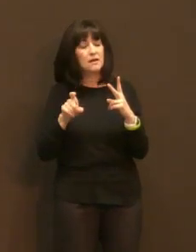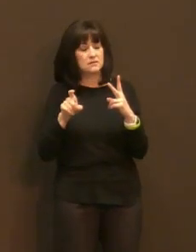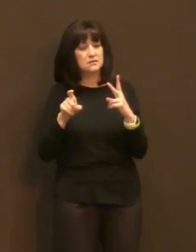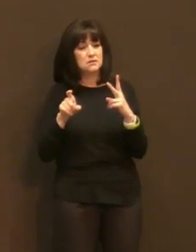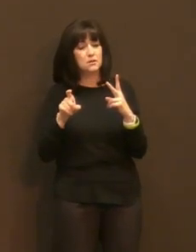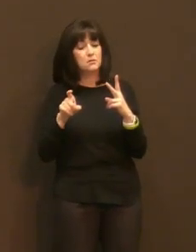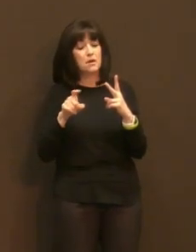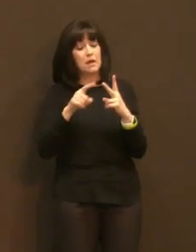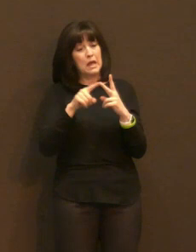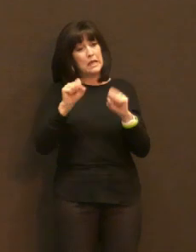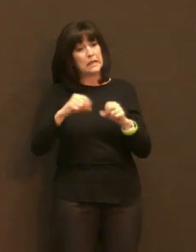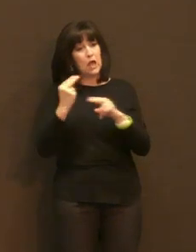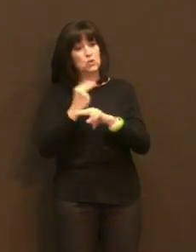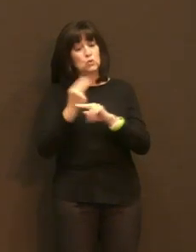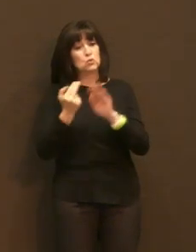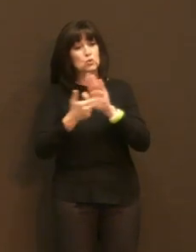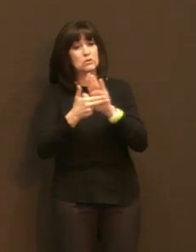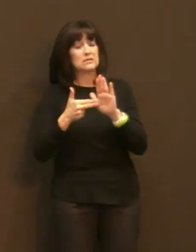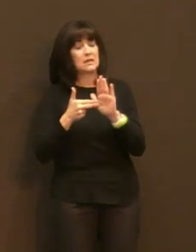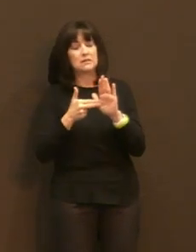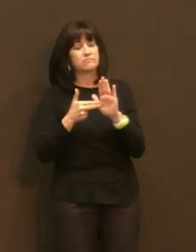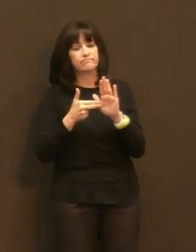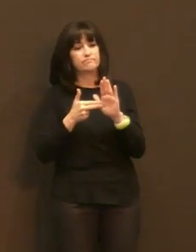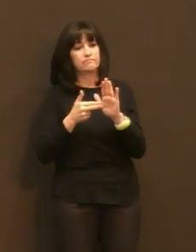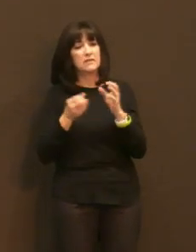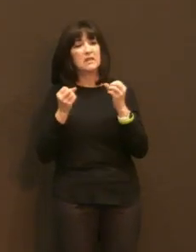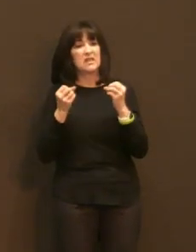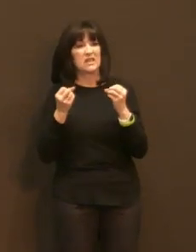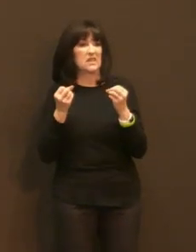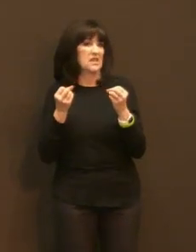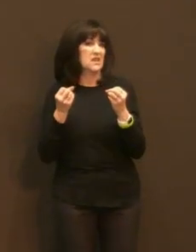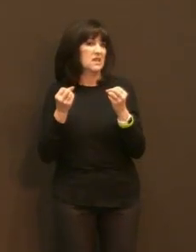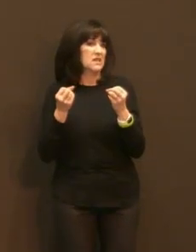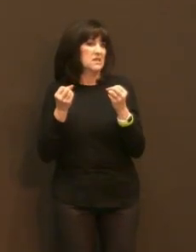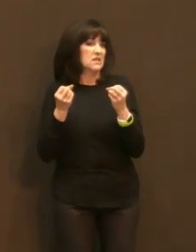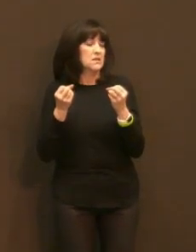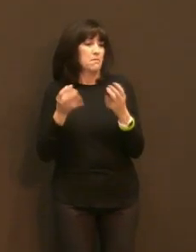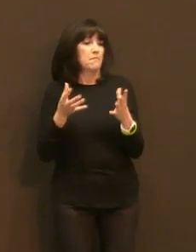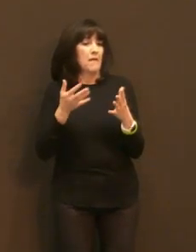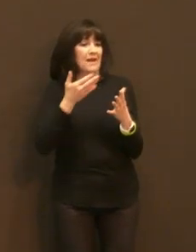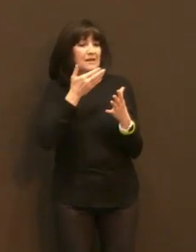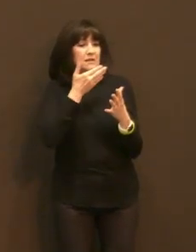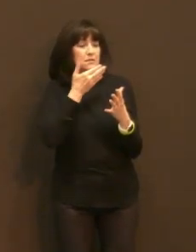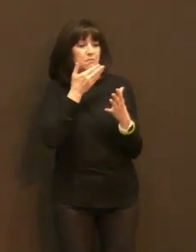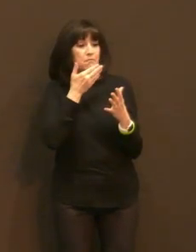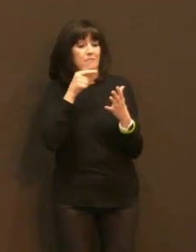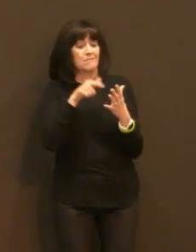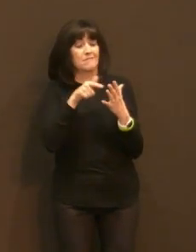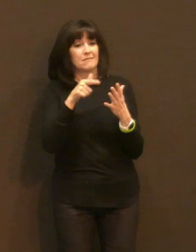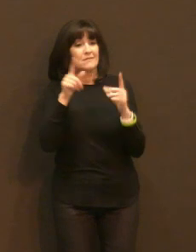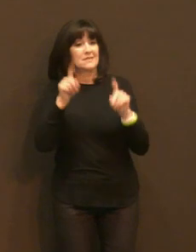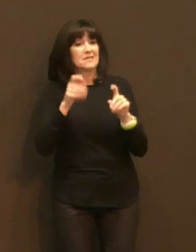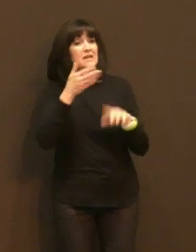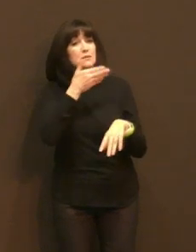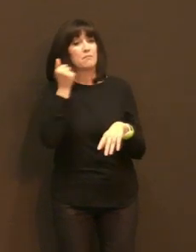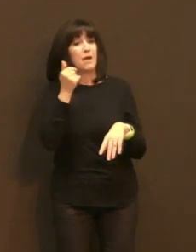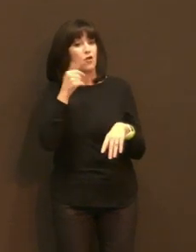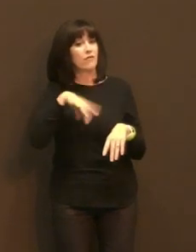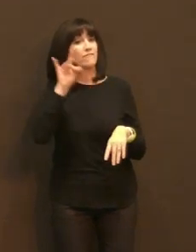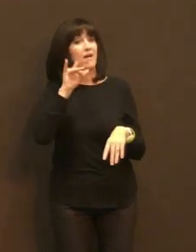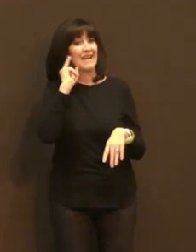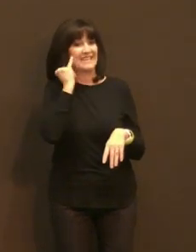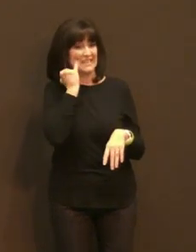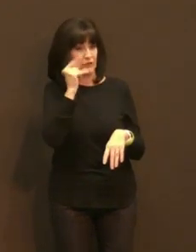ways is better to see if you've had the infection. And so both have a